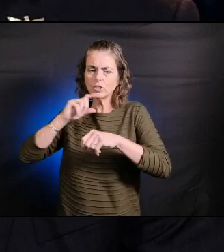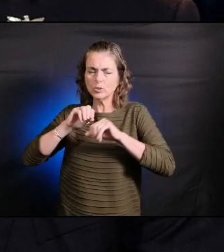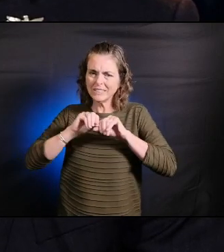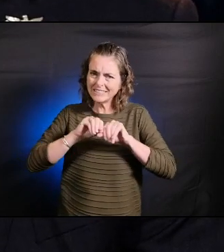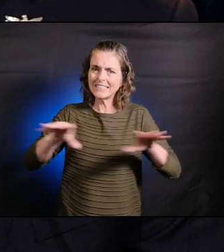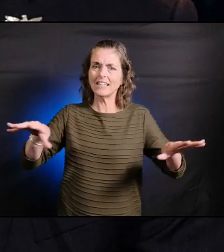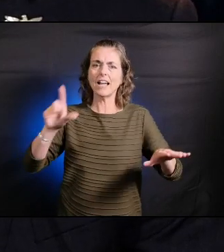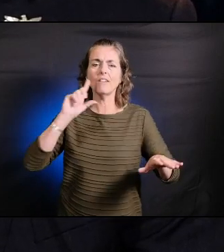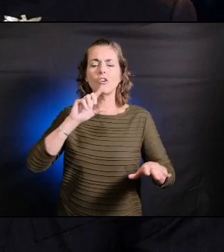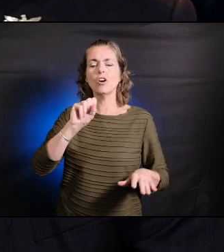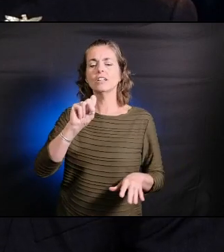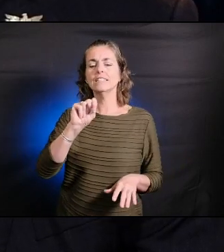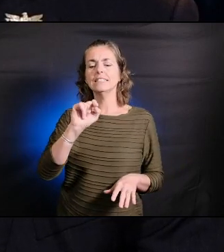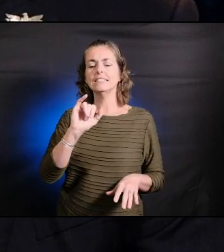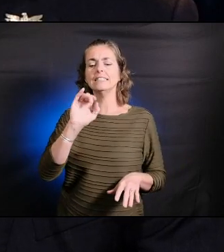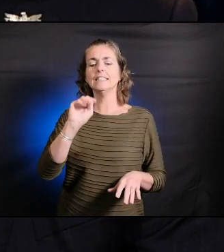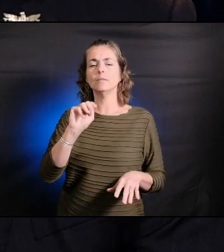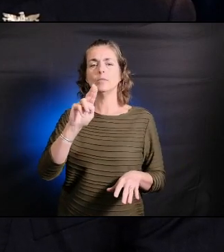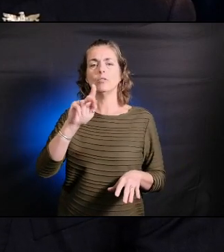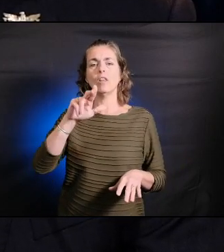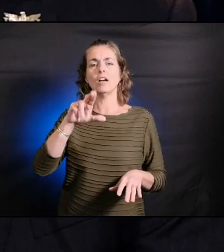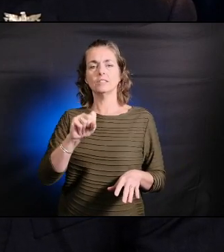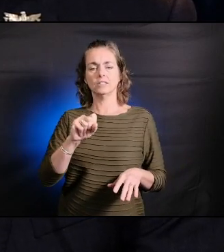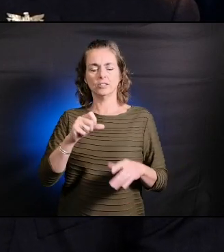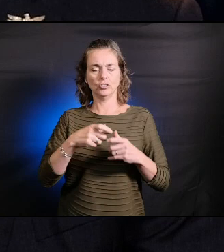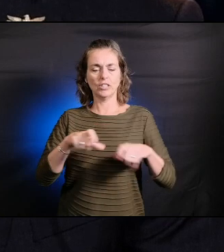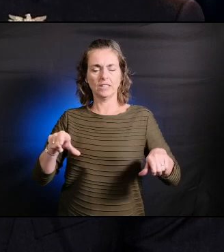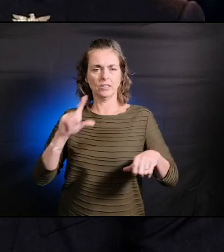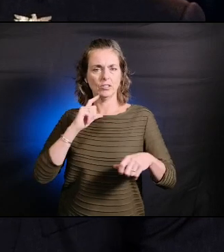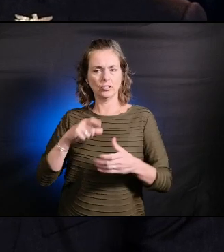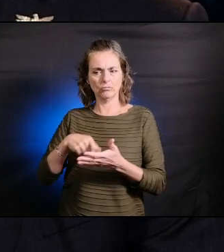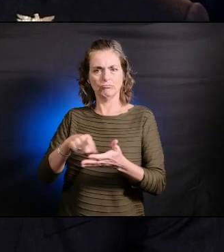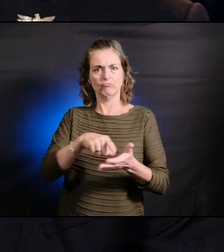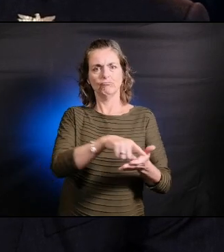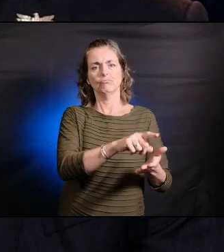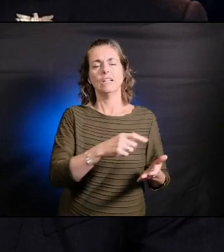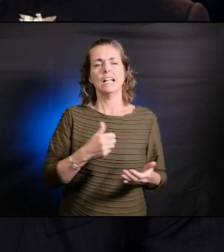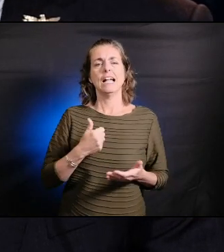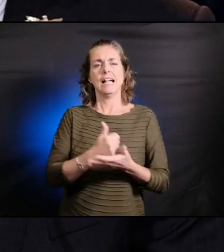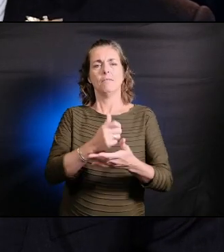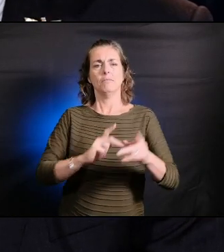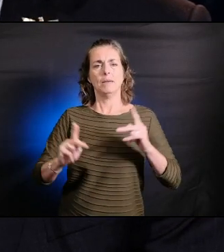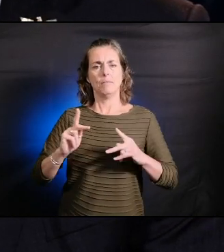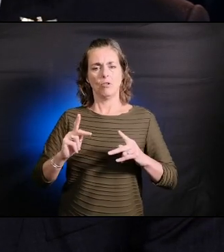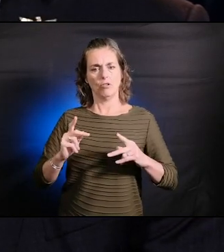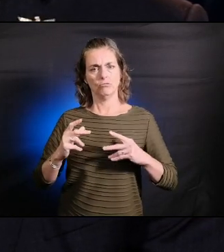schedule, as we had said before, in the beginning to get this out. It's what I